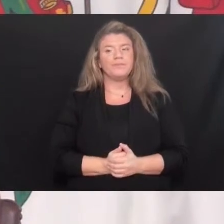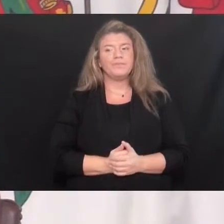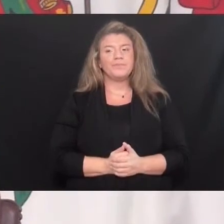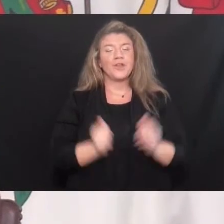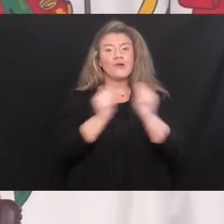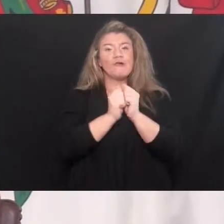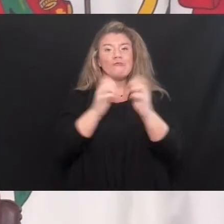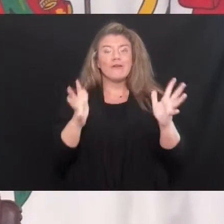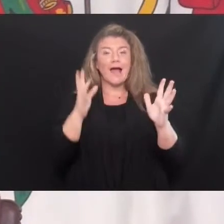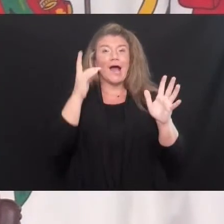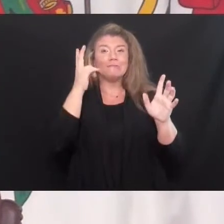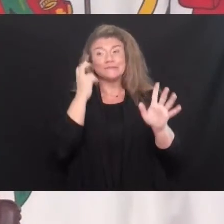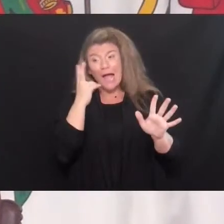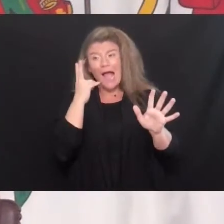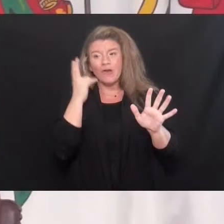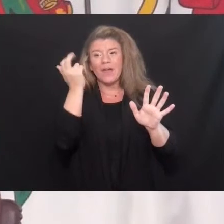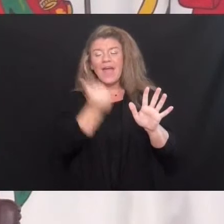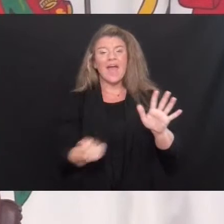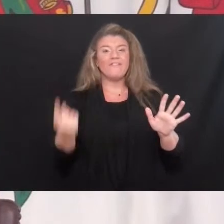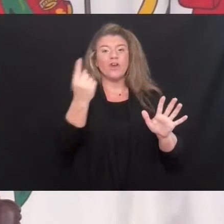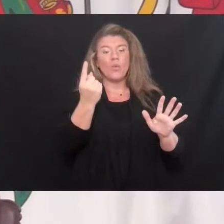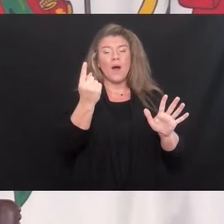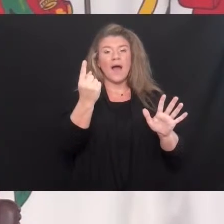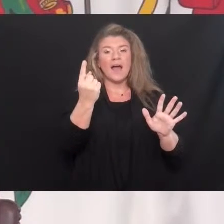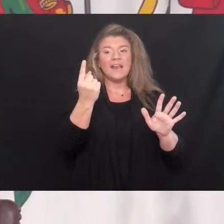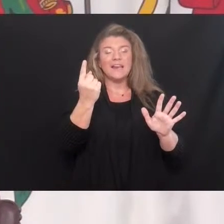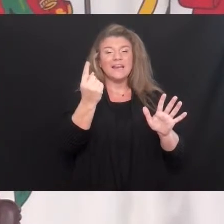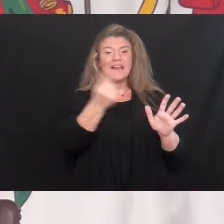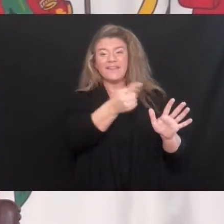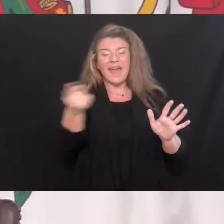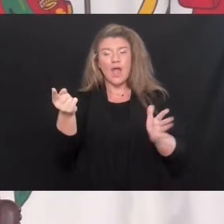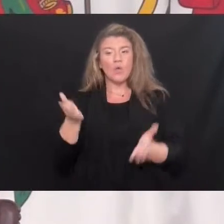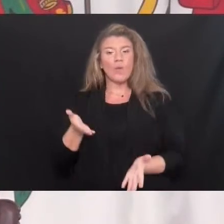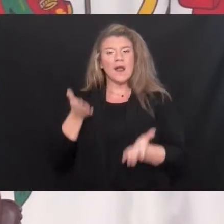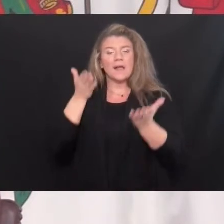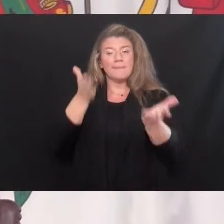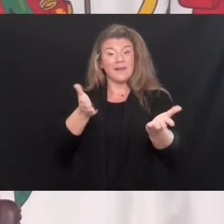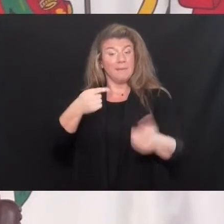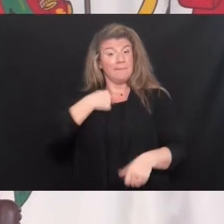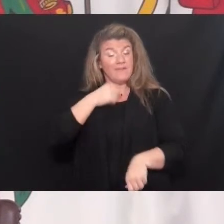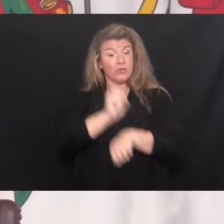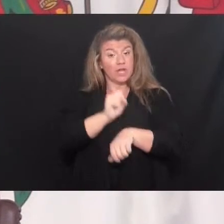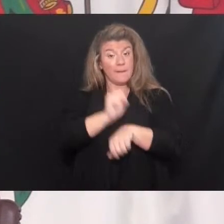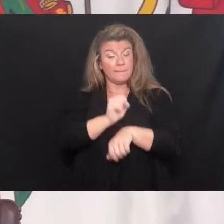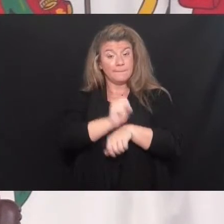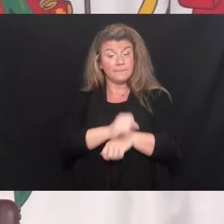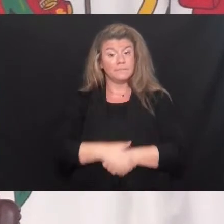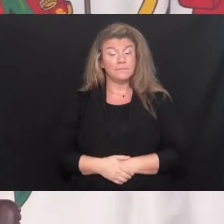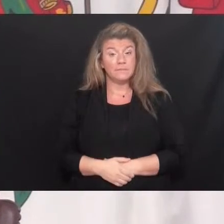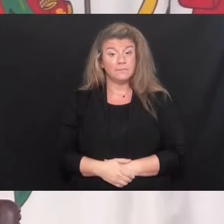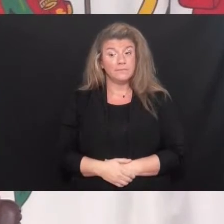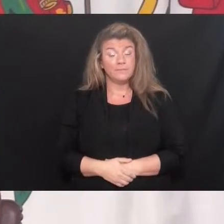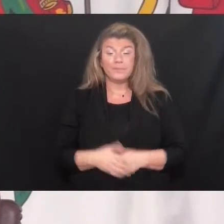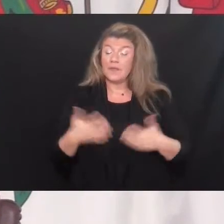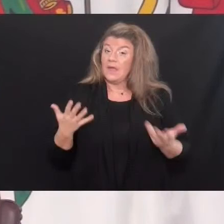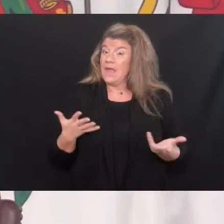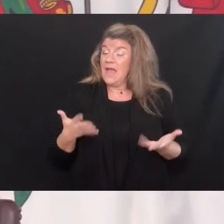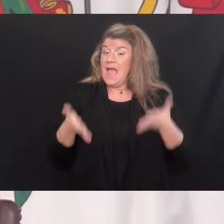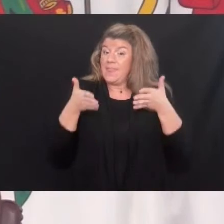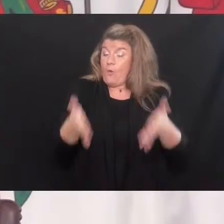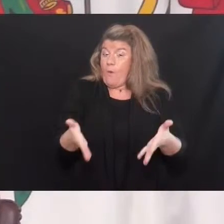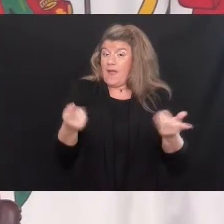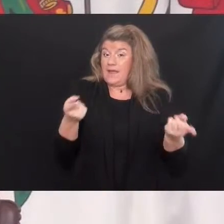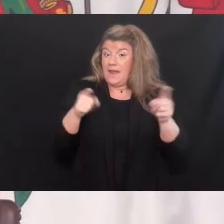question whatsoever, everyone unanimously recommended me for the job. Now, and the way that it all